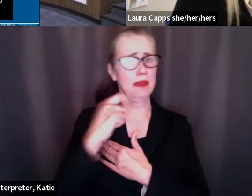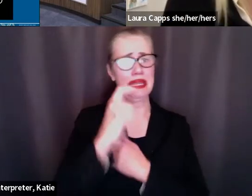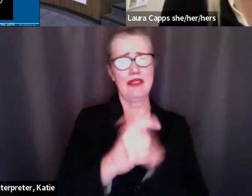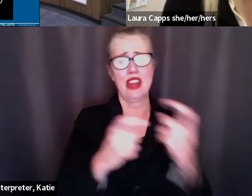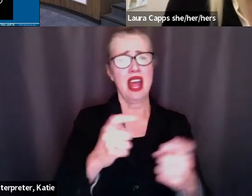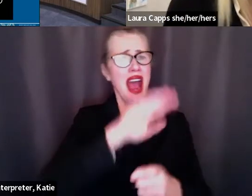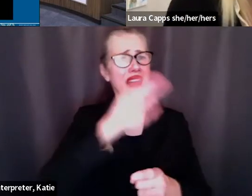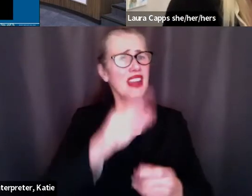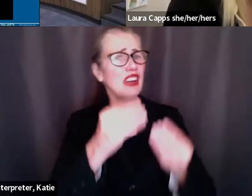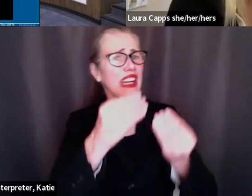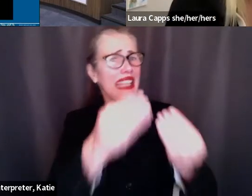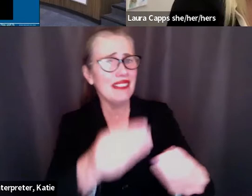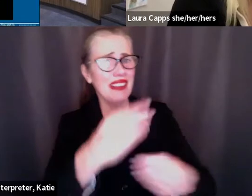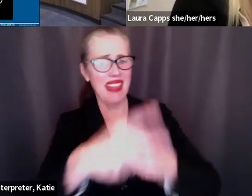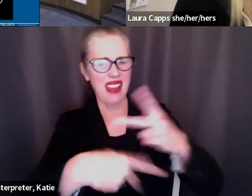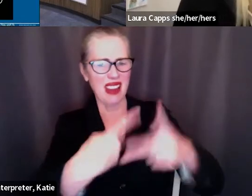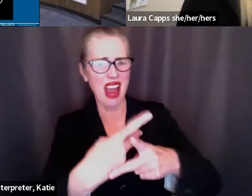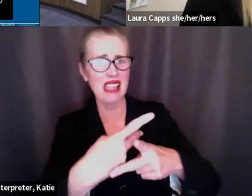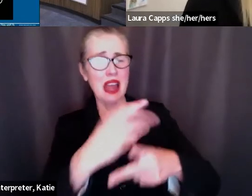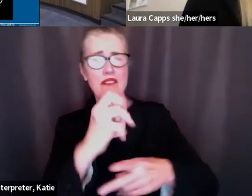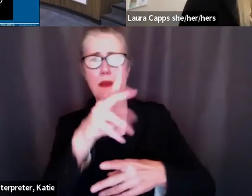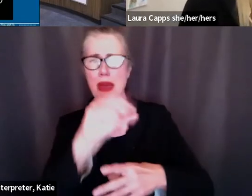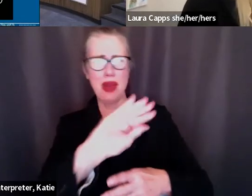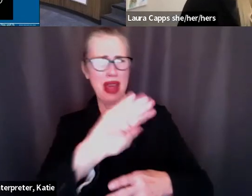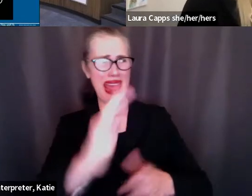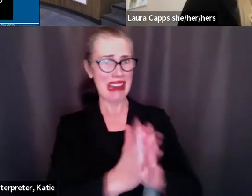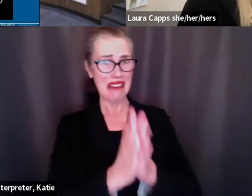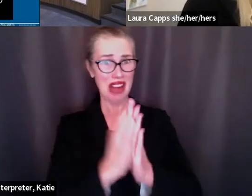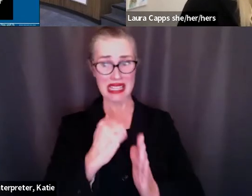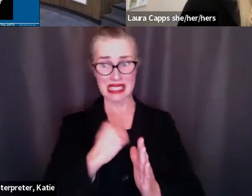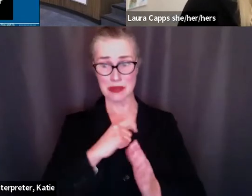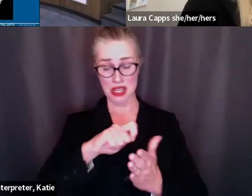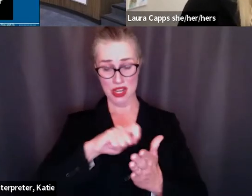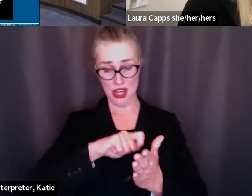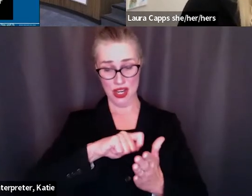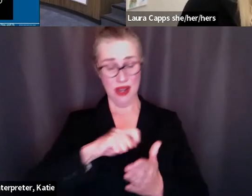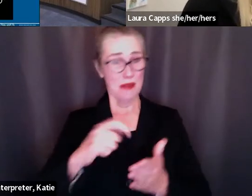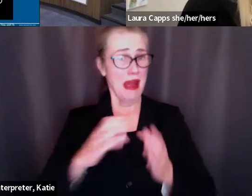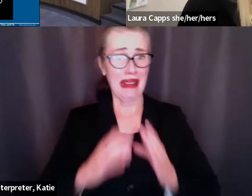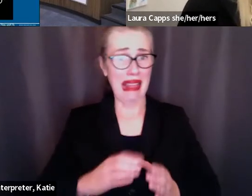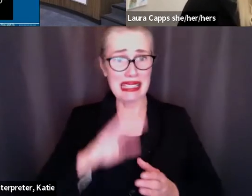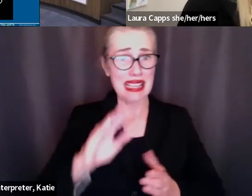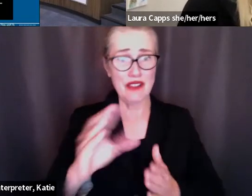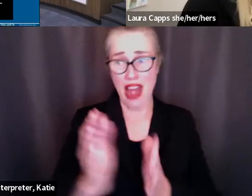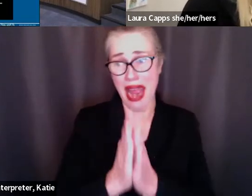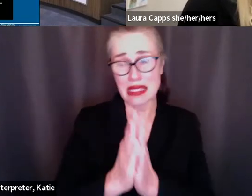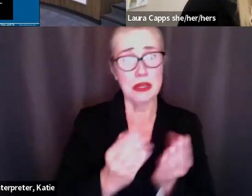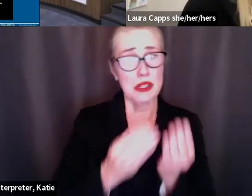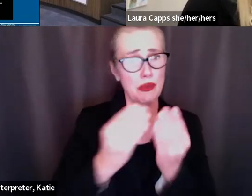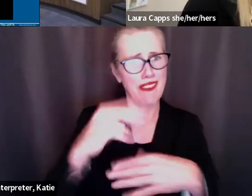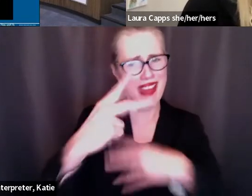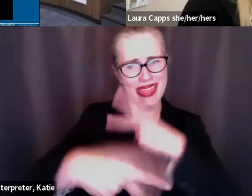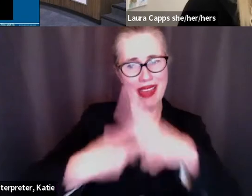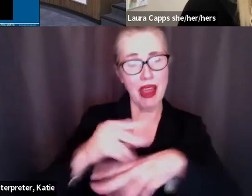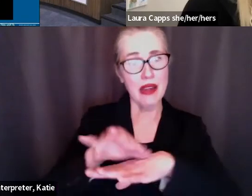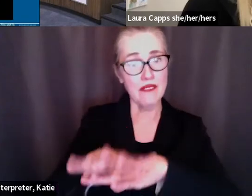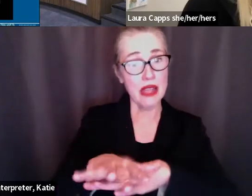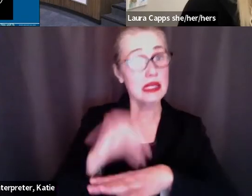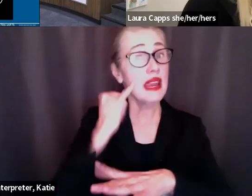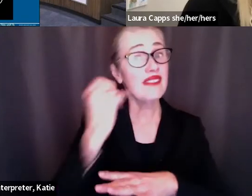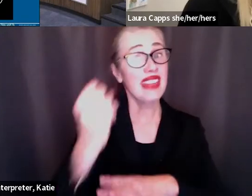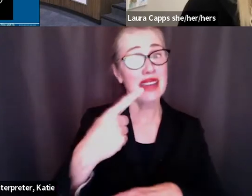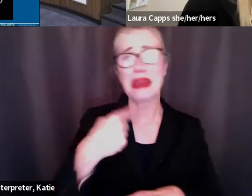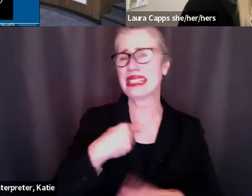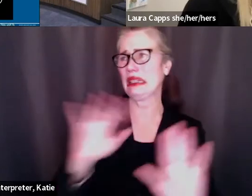provided such a memo to my clients i've never been asked to provide such advice by my clients if i were asked to provide such advice i would say i'm